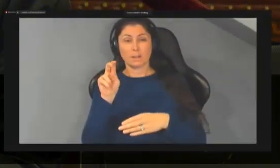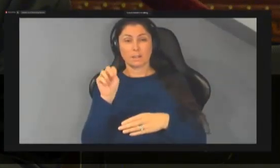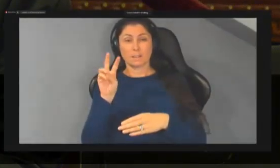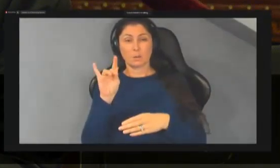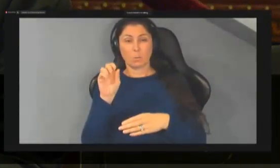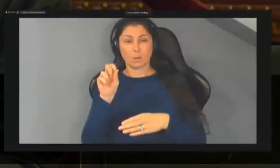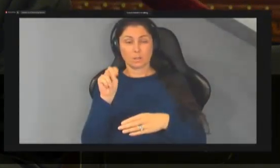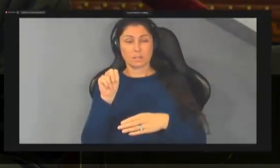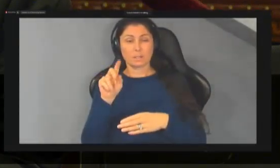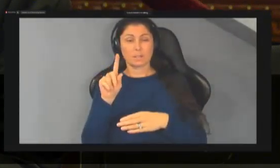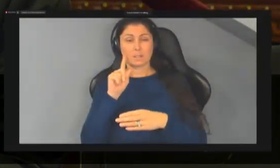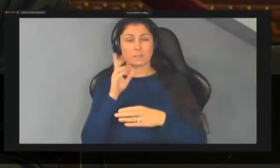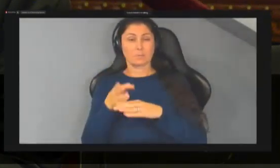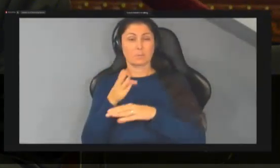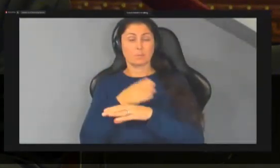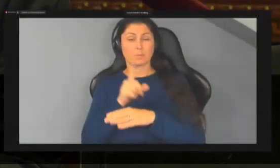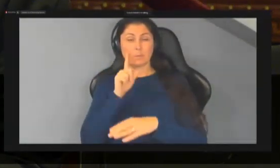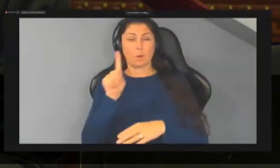improvements for